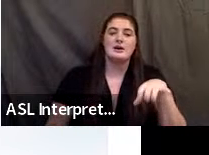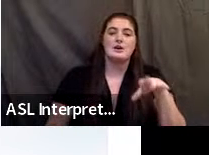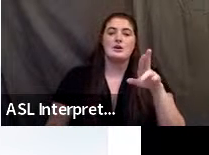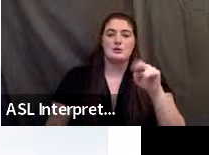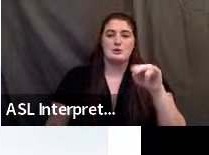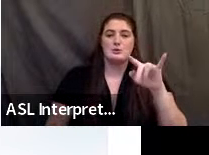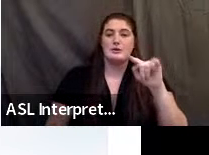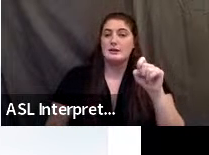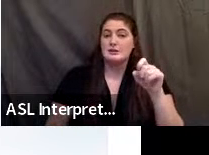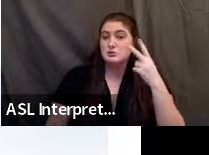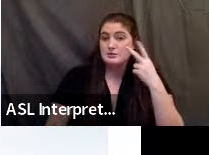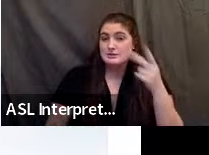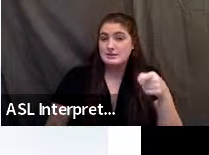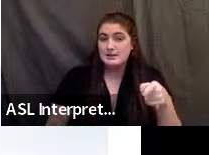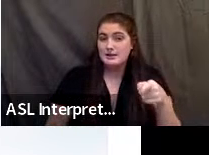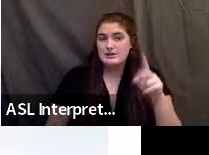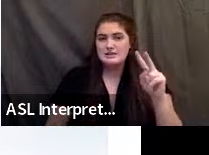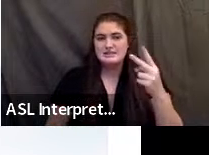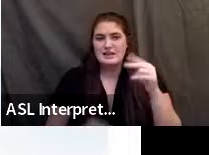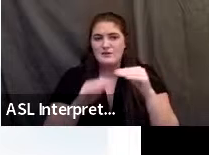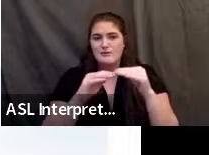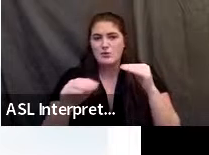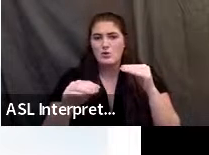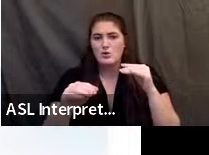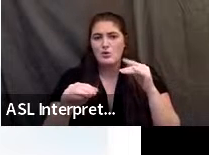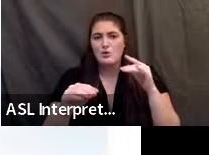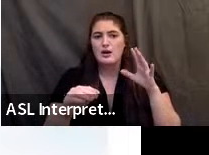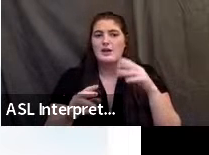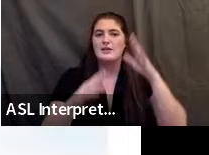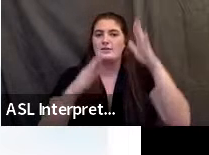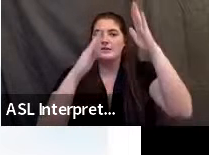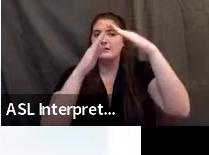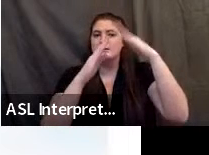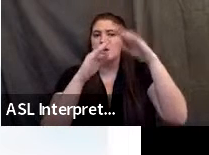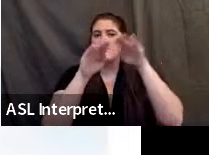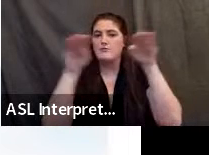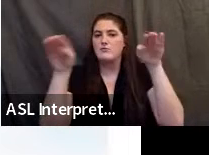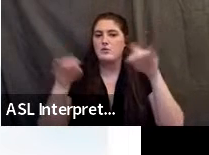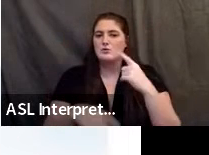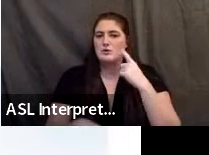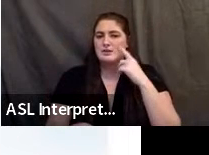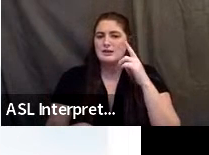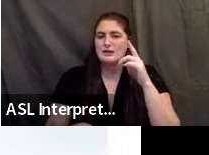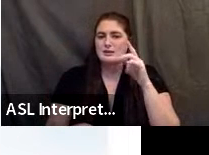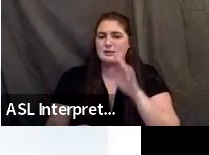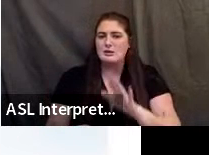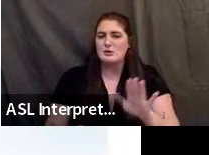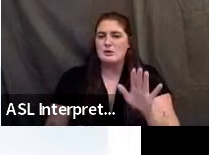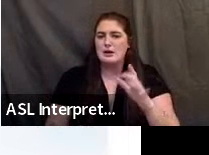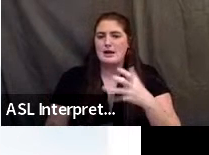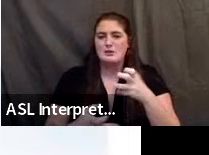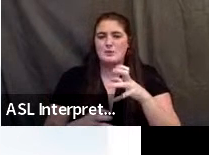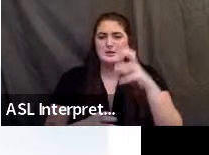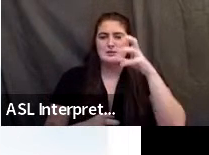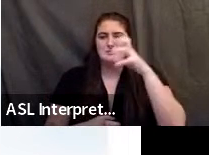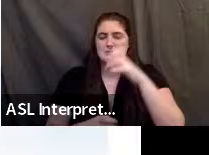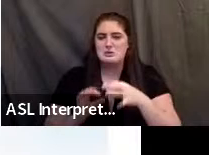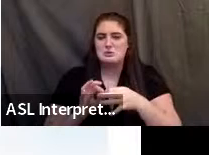on the second floor terrace and at the penthouse. So I think we're somewhere like, I don't want to misquote,